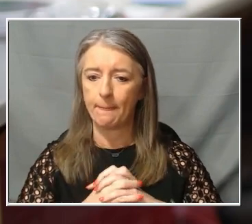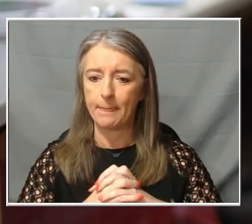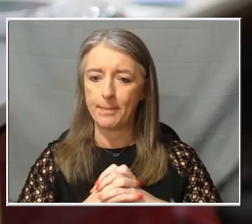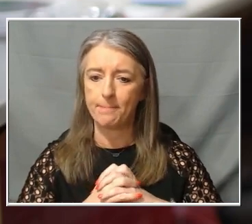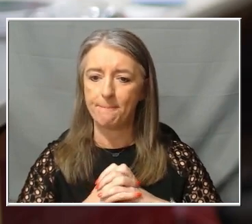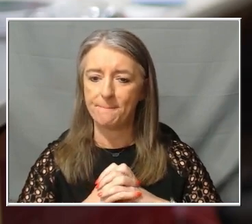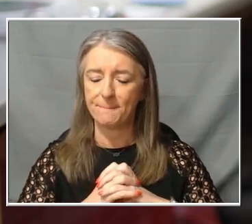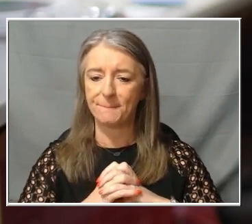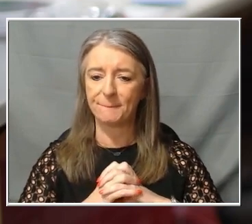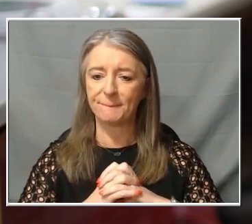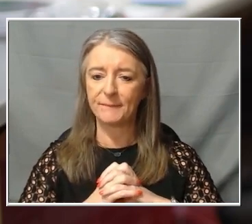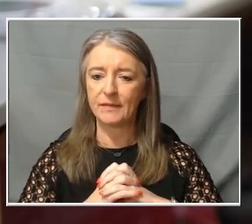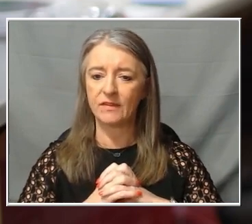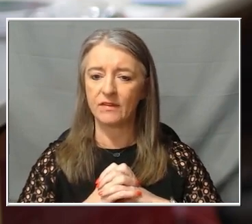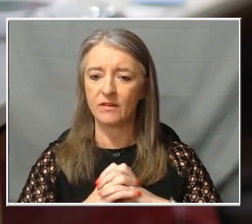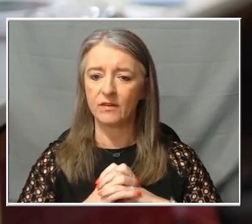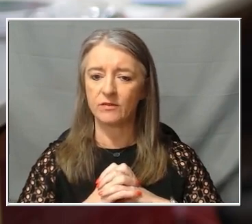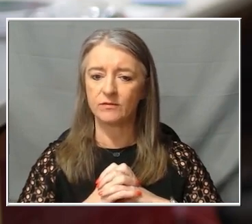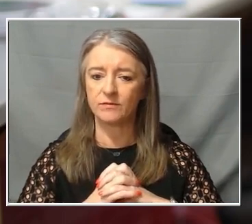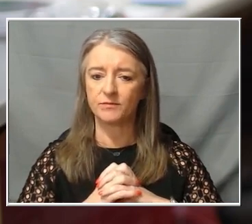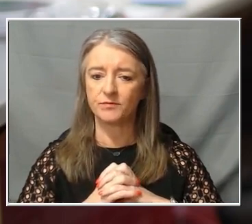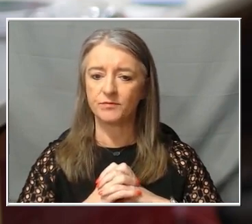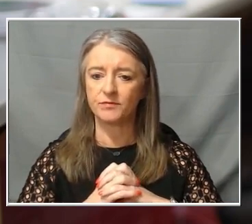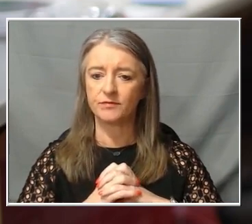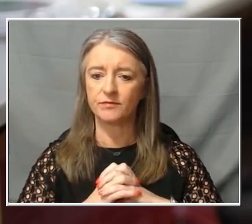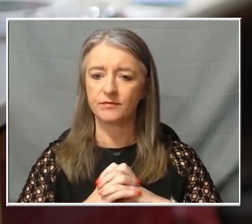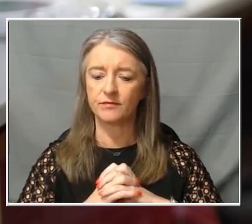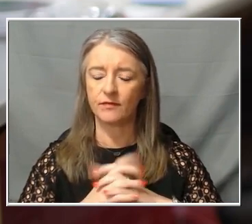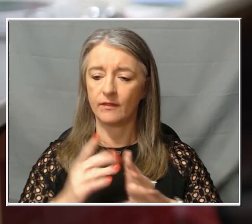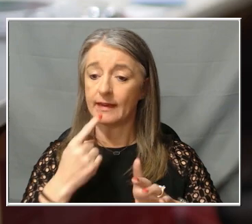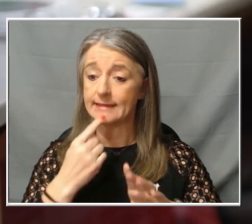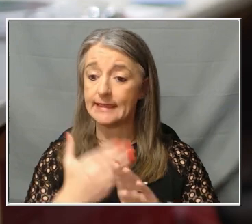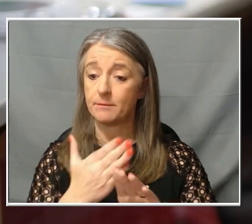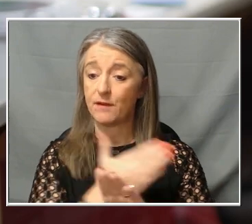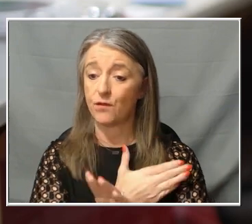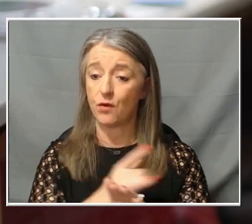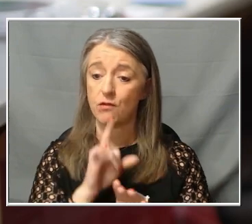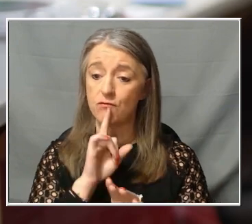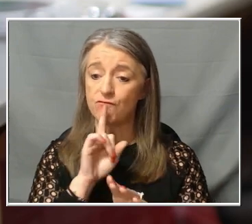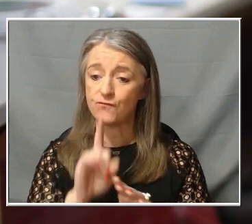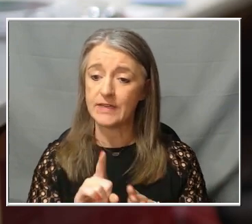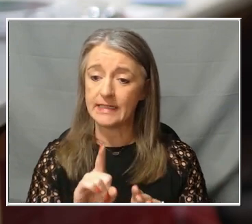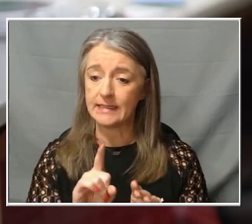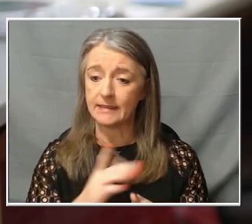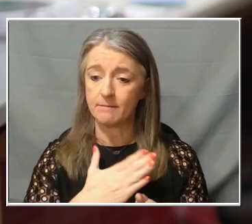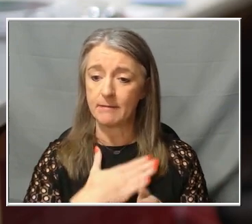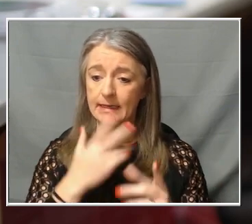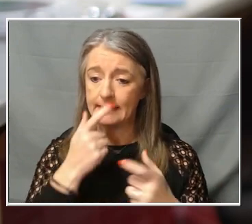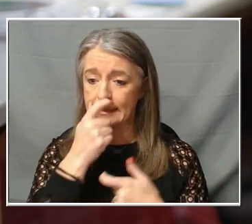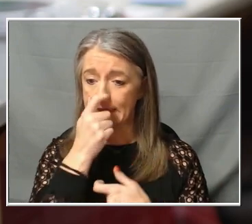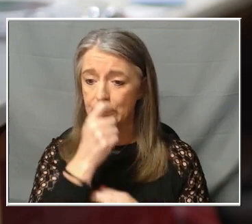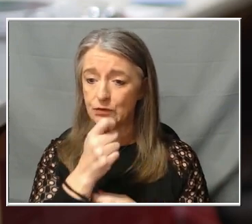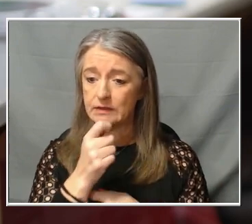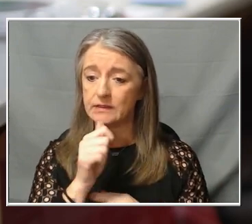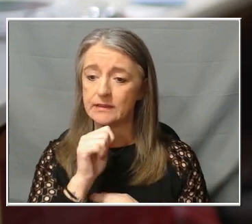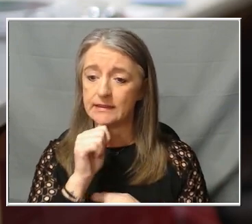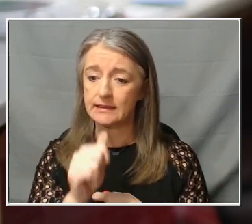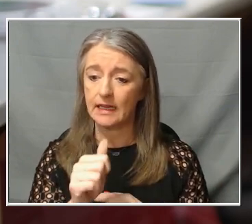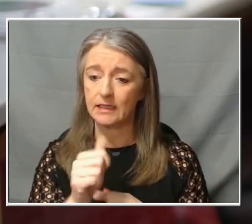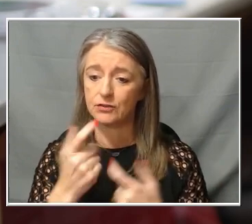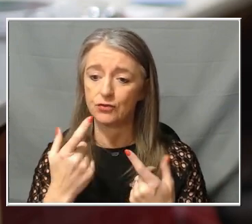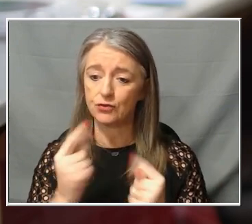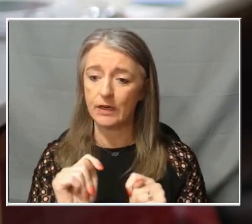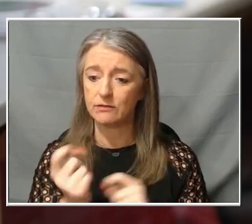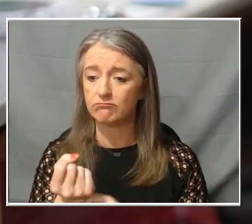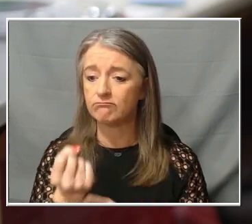Yeah, so that's the thing. So as I said before, my interest was not trying to